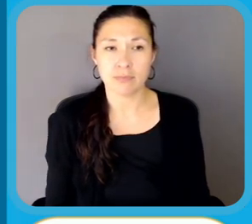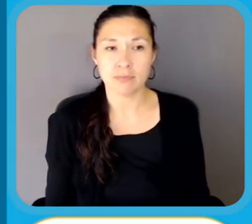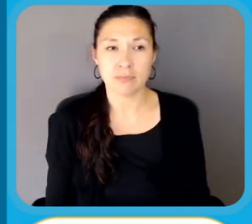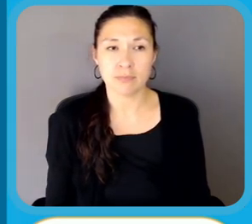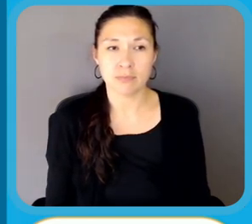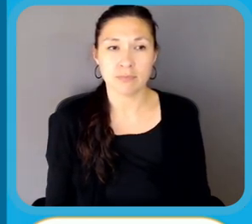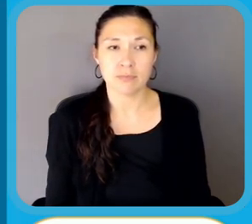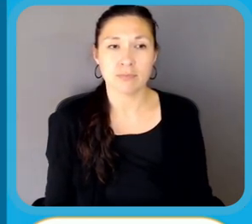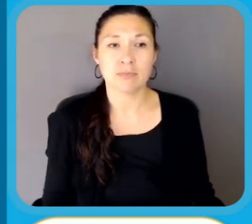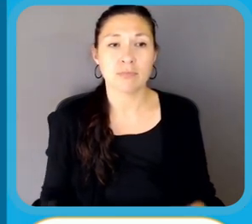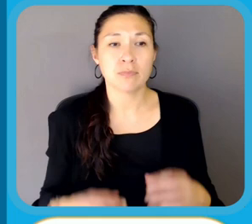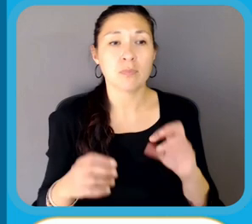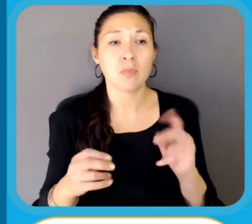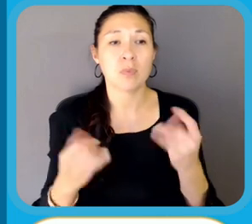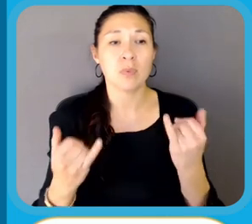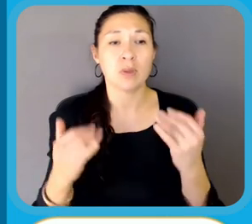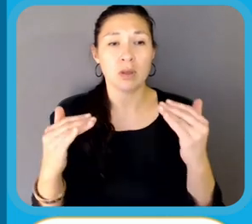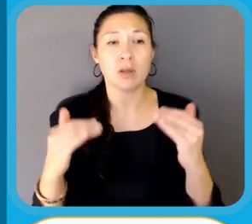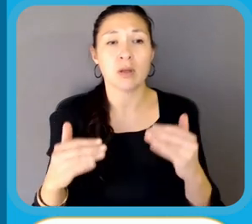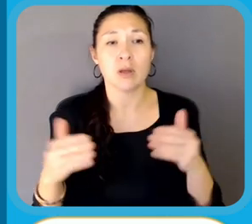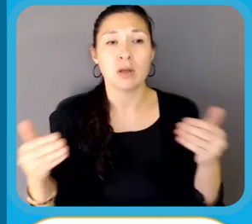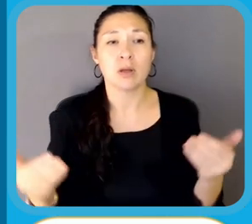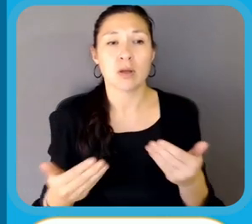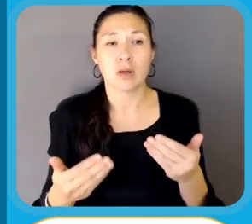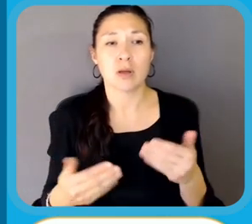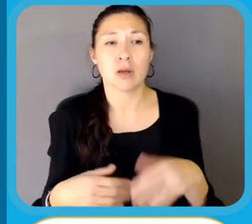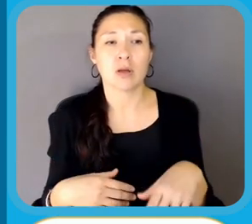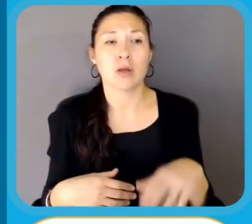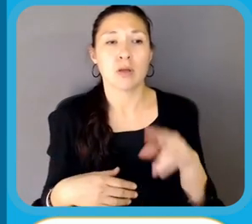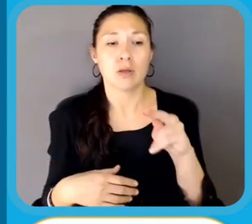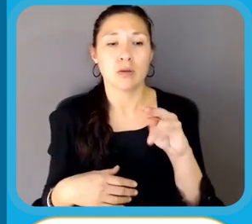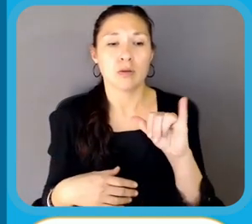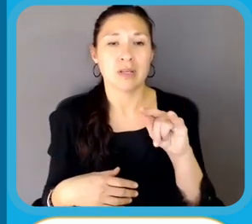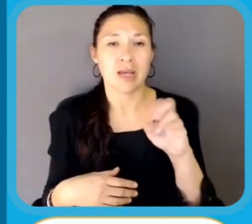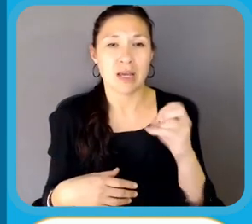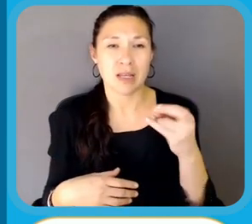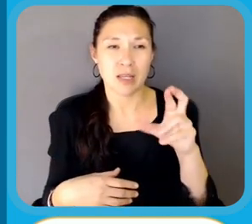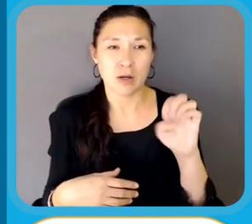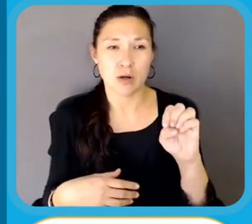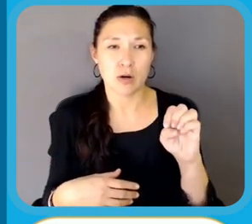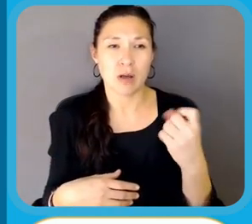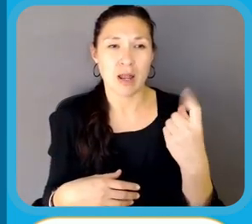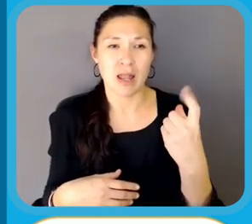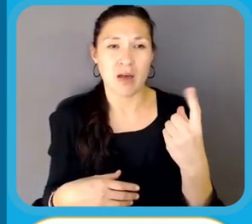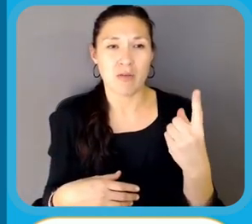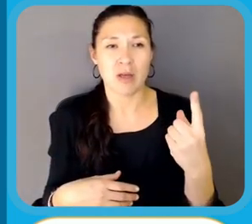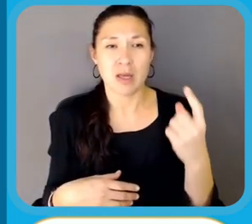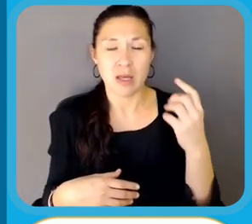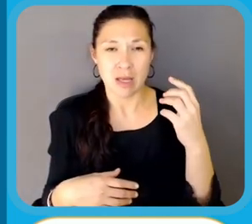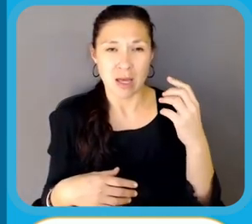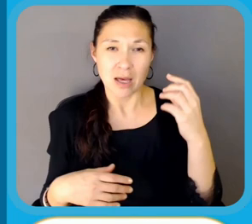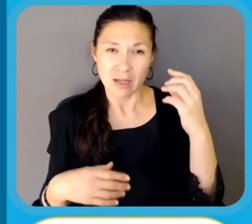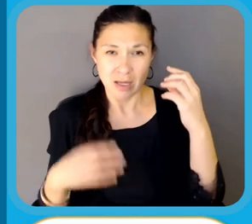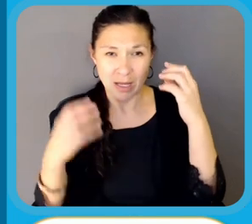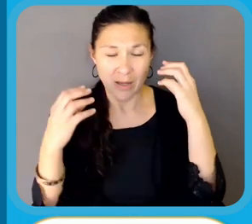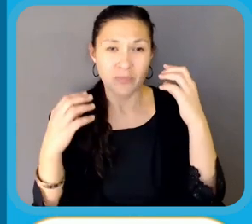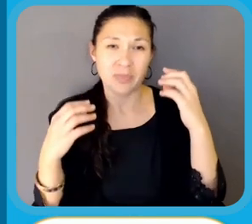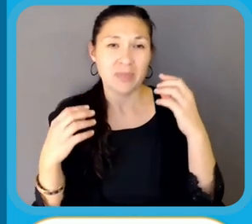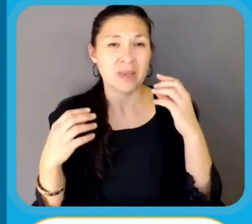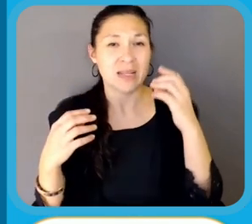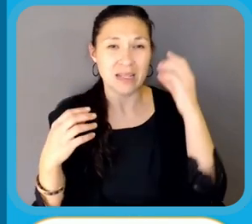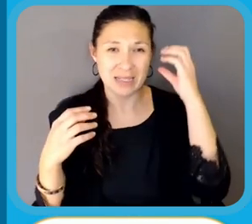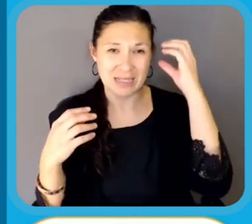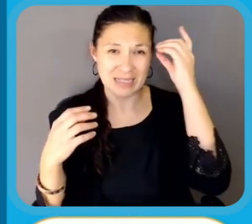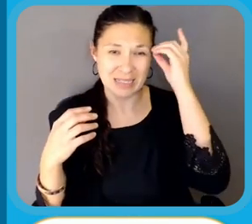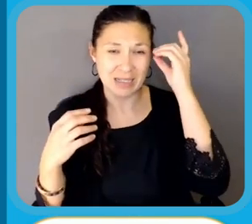Delegates and guests, please welcome Unite Here 11 Disney Hotel Steward Housekeeper Lupita Ortiz. This video includes